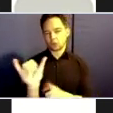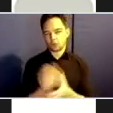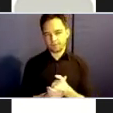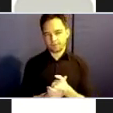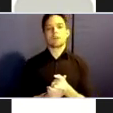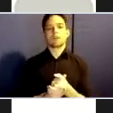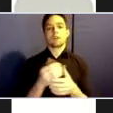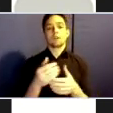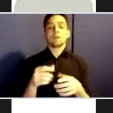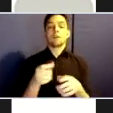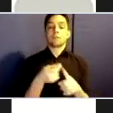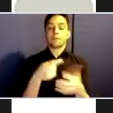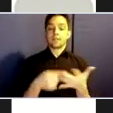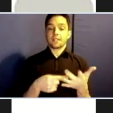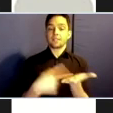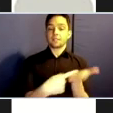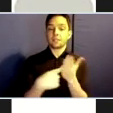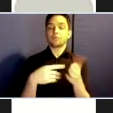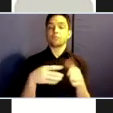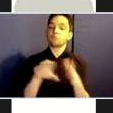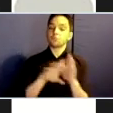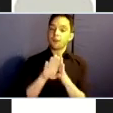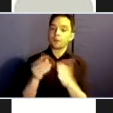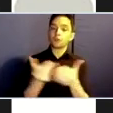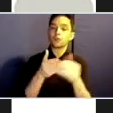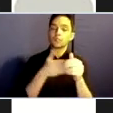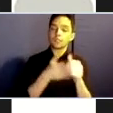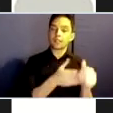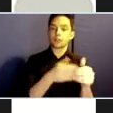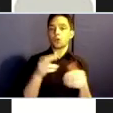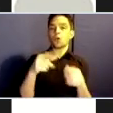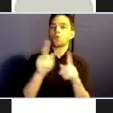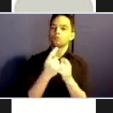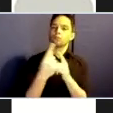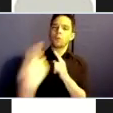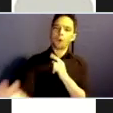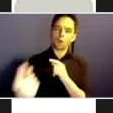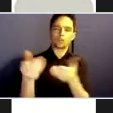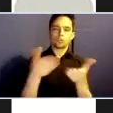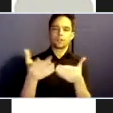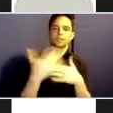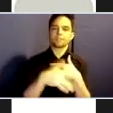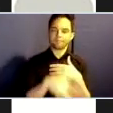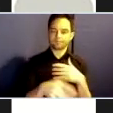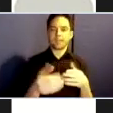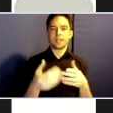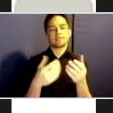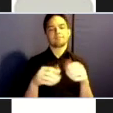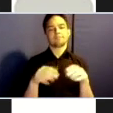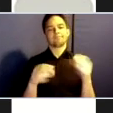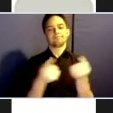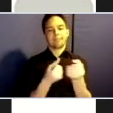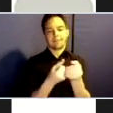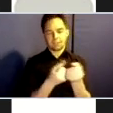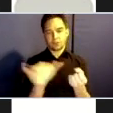these discussions, we developed new guidance for remote service delivery, leveraged our collective advocacy, and worked